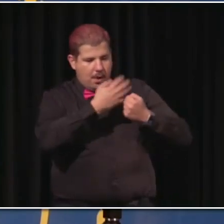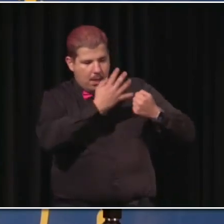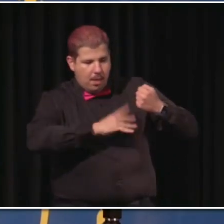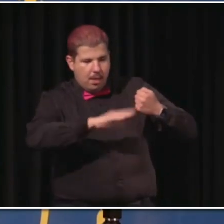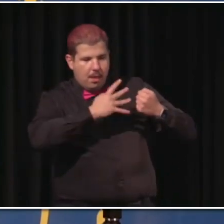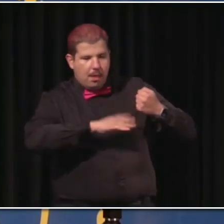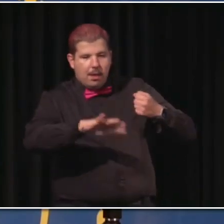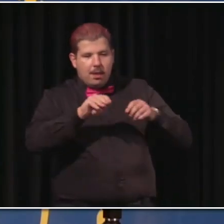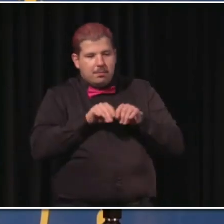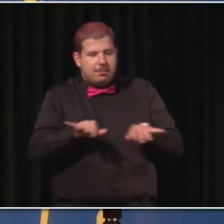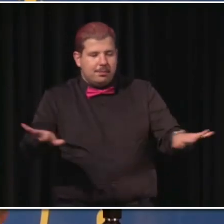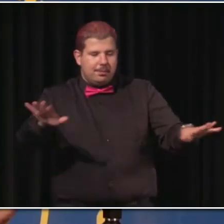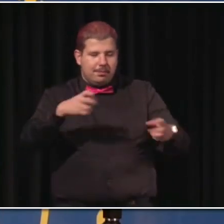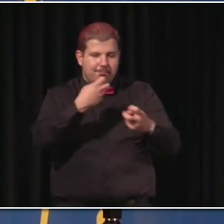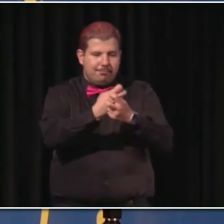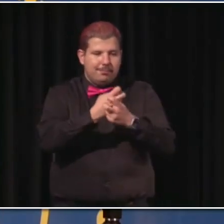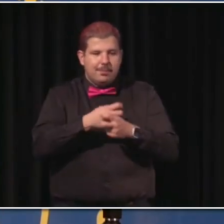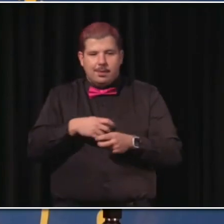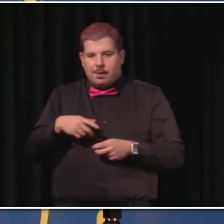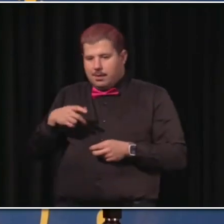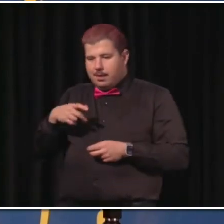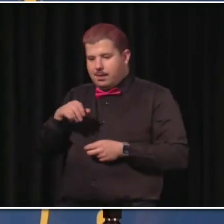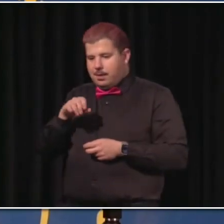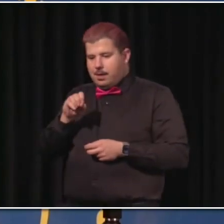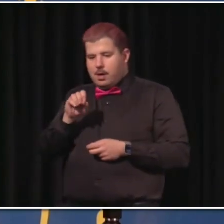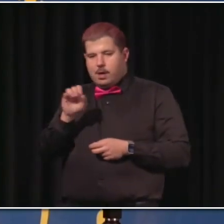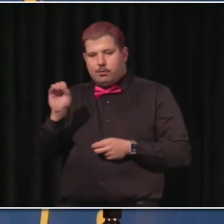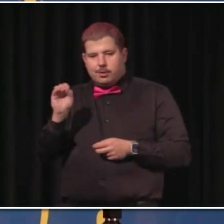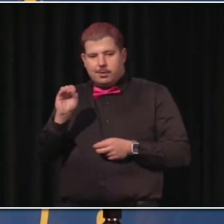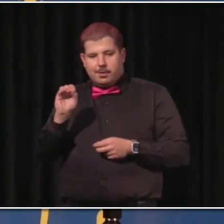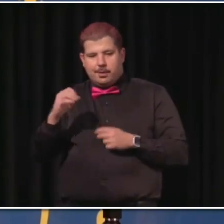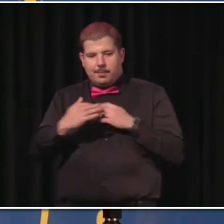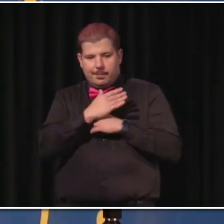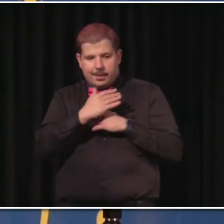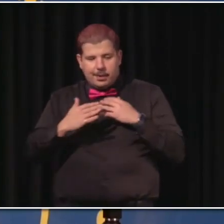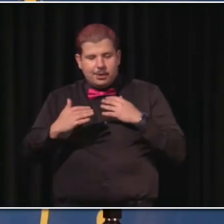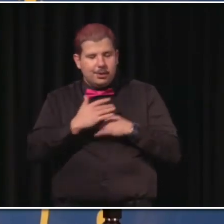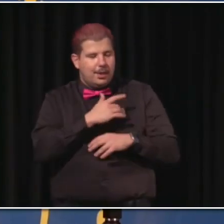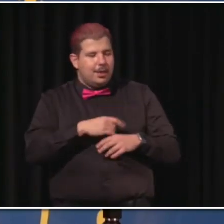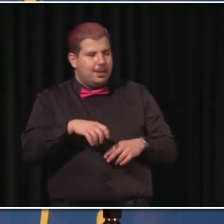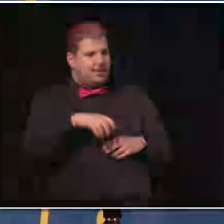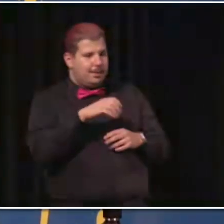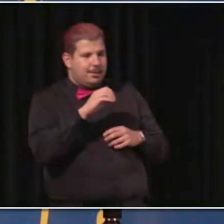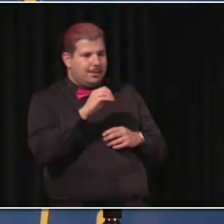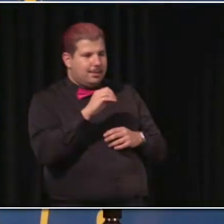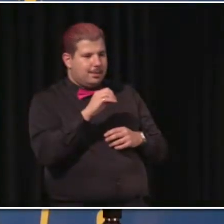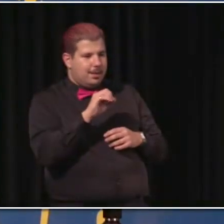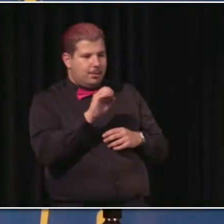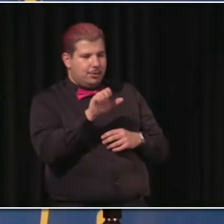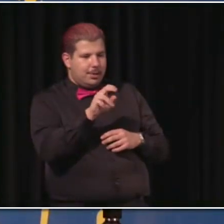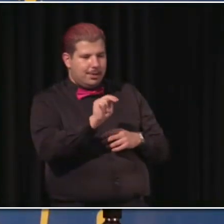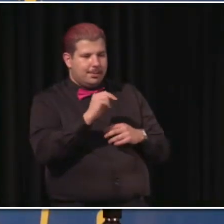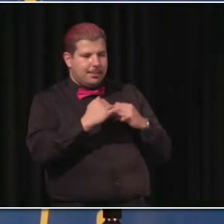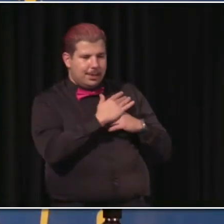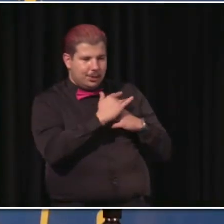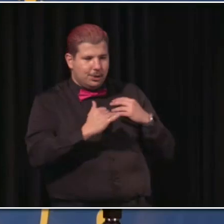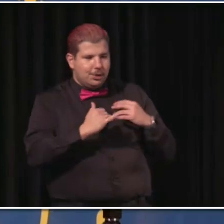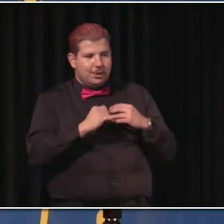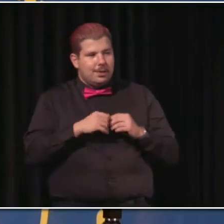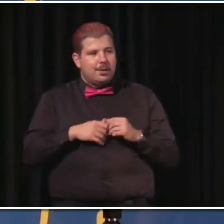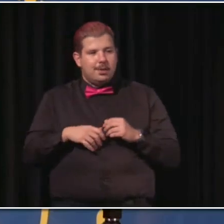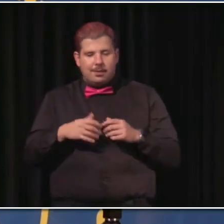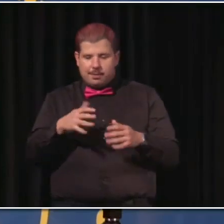Imperial Beach to Oceanside. Families pay the price, breathing dirty air and